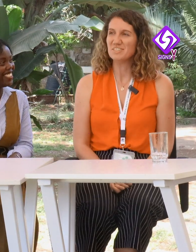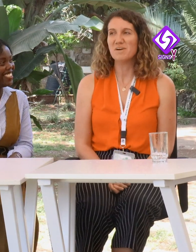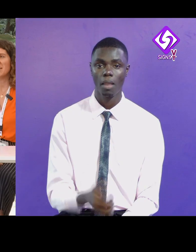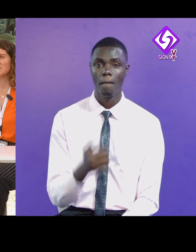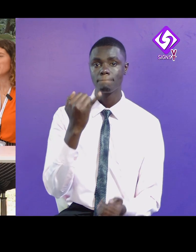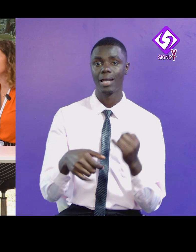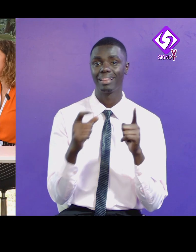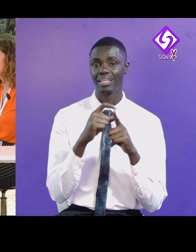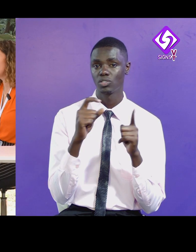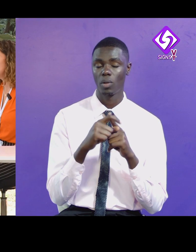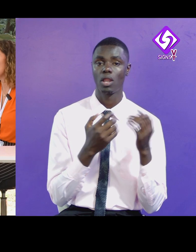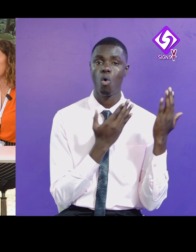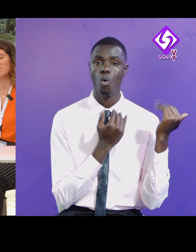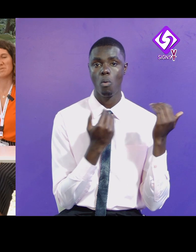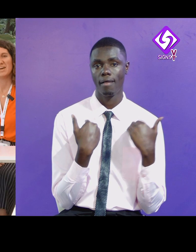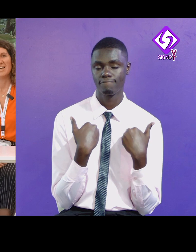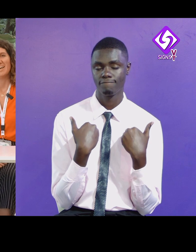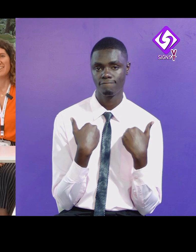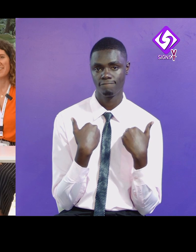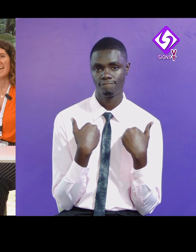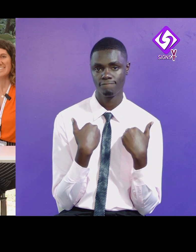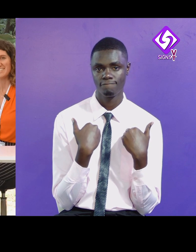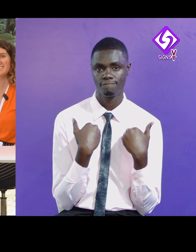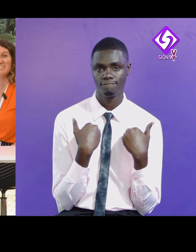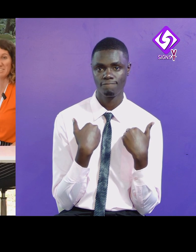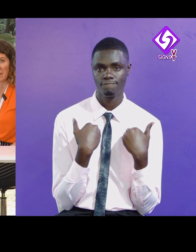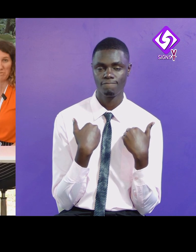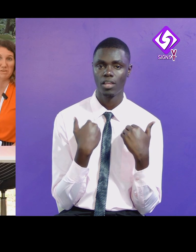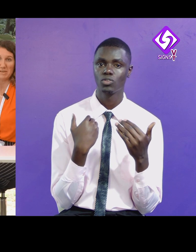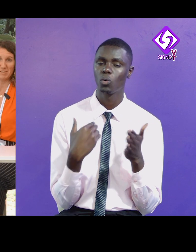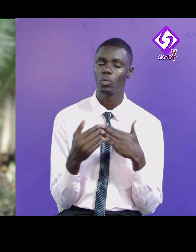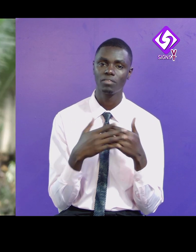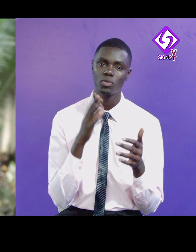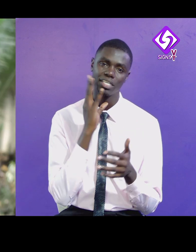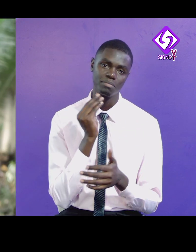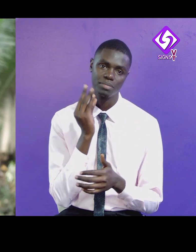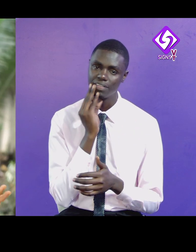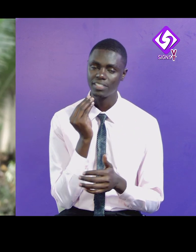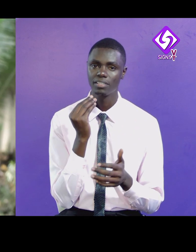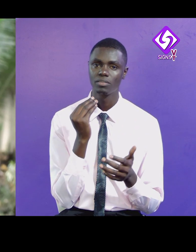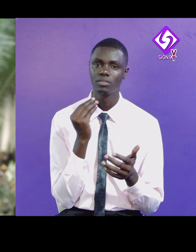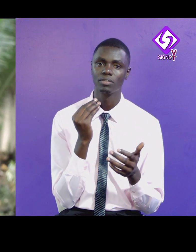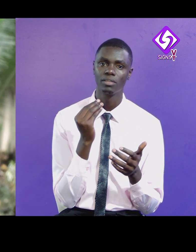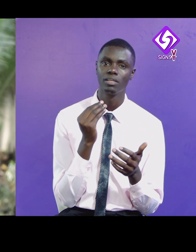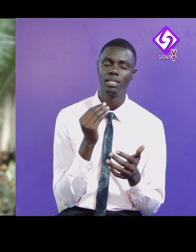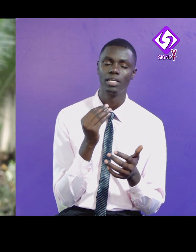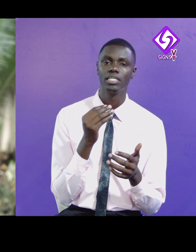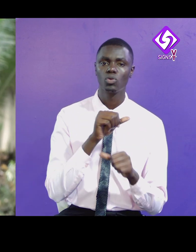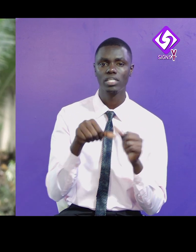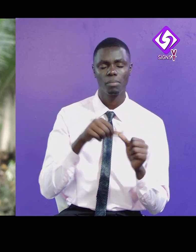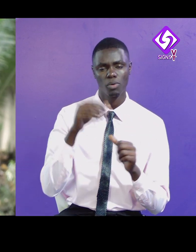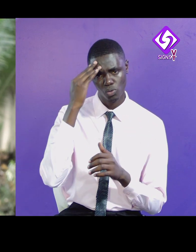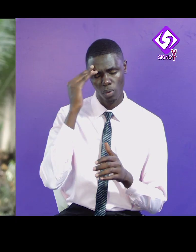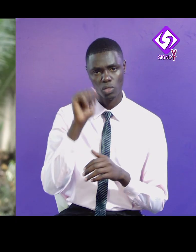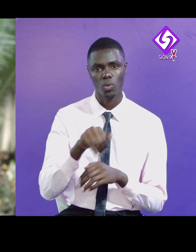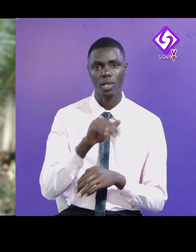I suppose my last word is there is hope. That despite what you may be going through, that it's about Thank you.